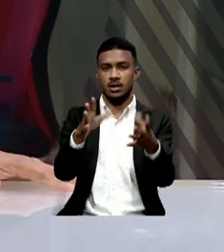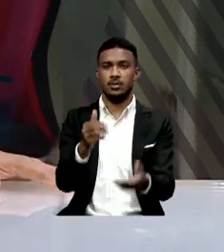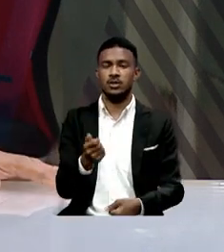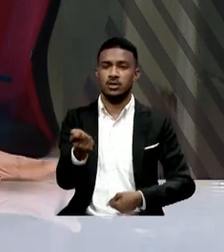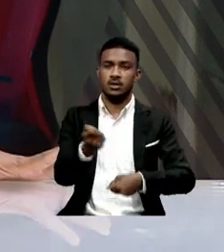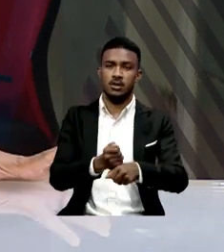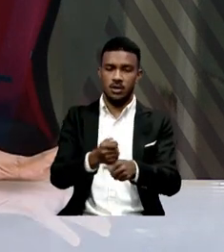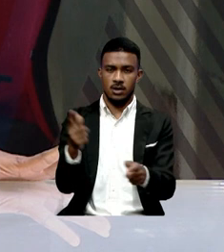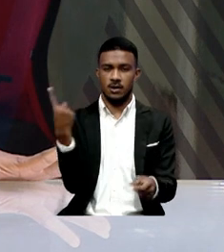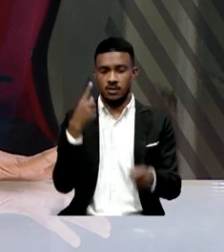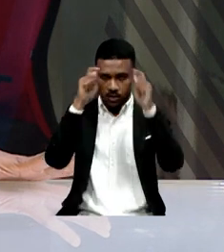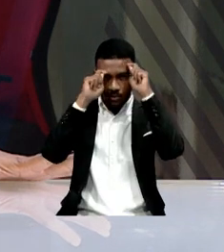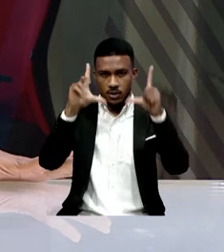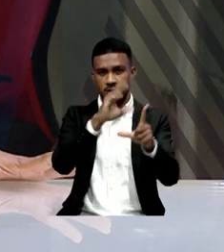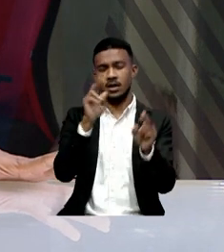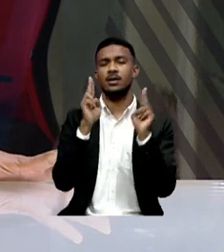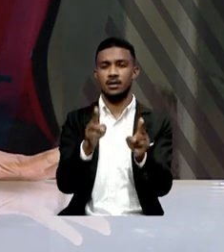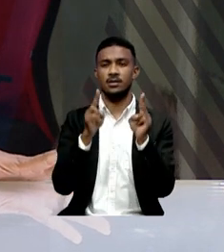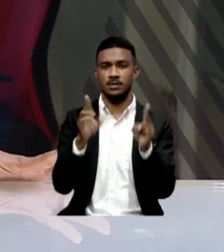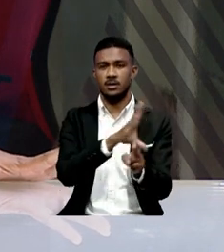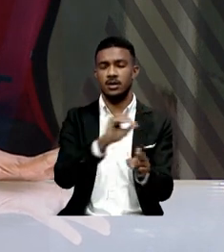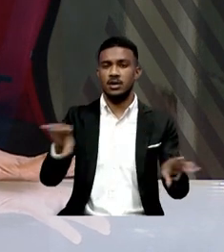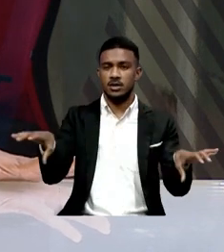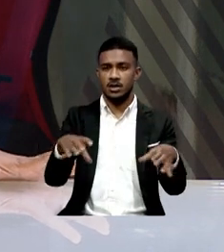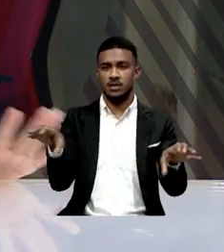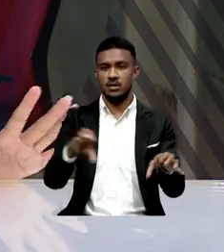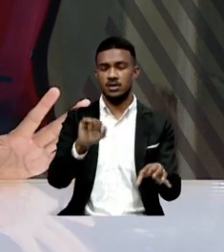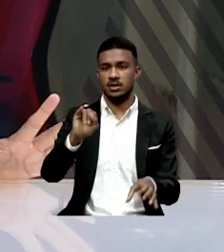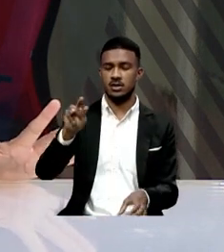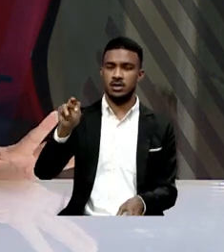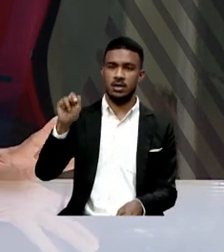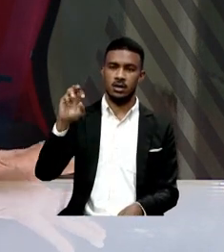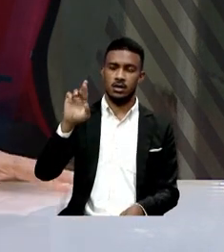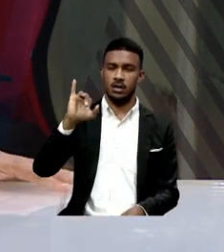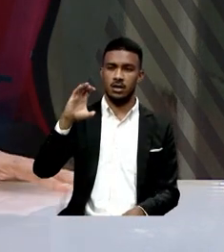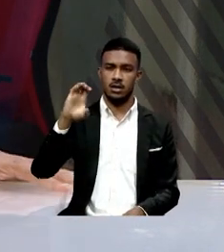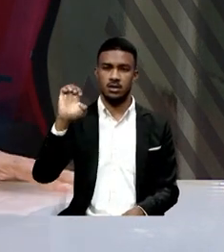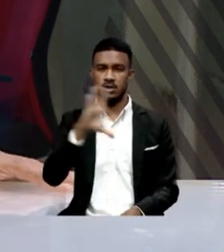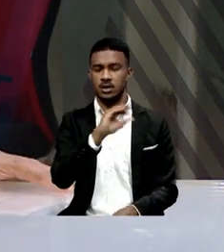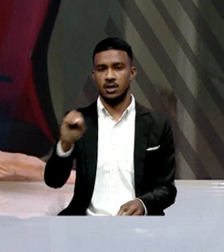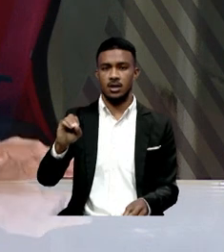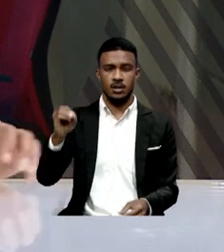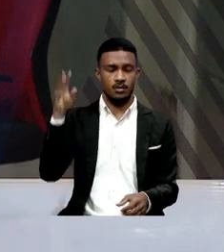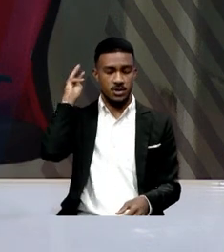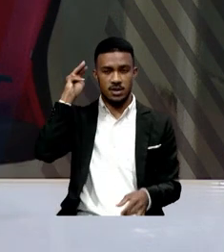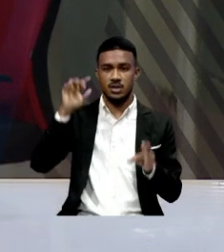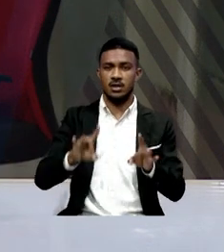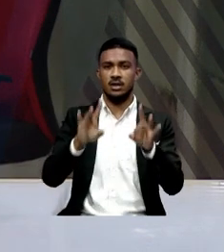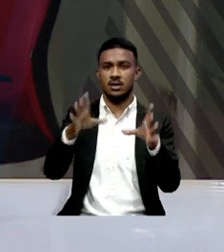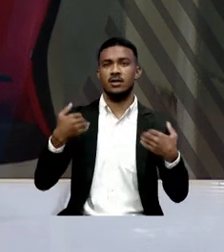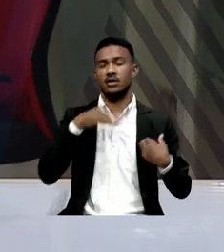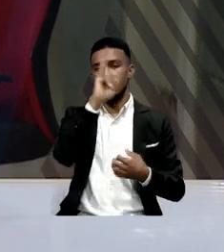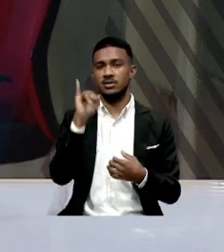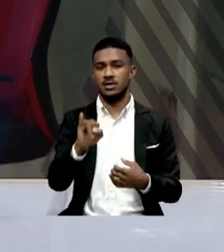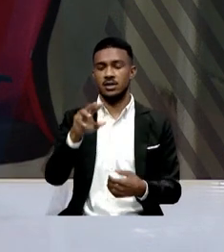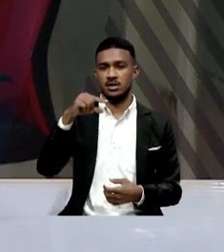FATEM Timor-Leste a tua acelera, projeto Greater Sunrise. Ministra de Negócios Estrangeiros Austrália, a tua assunto, né? E a entrevista ao GMN.